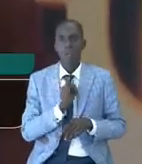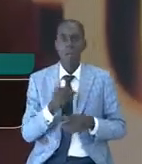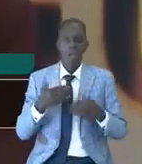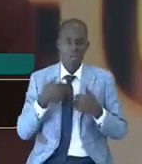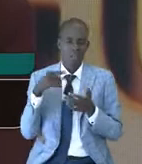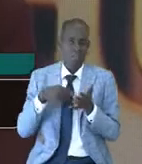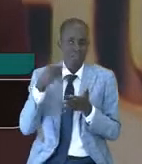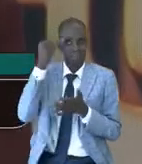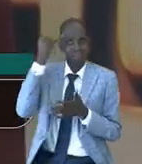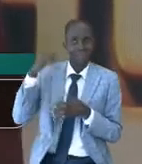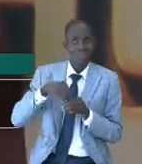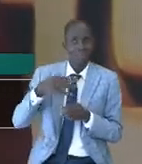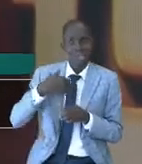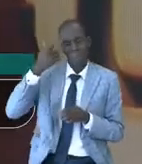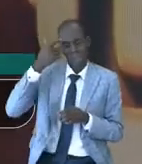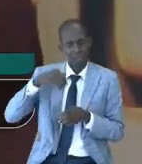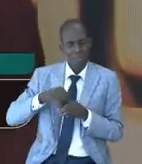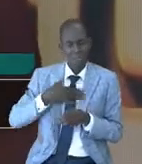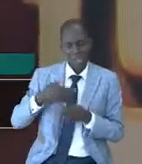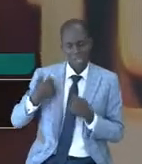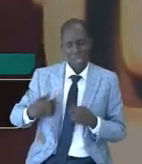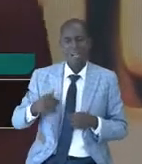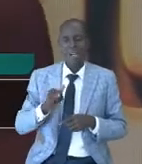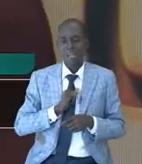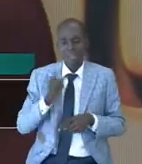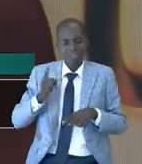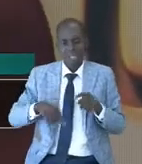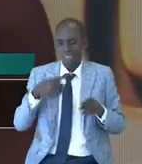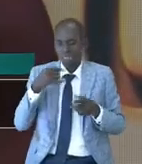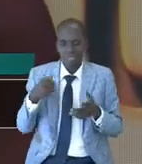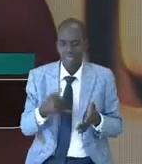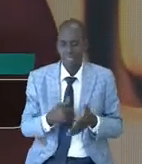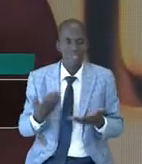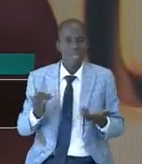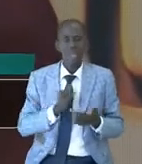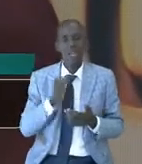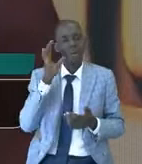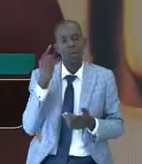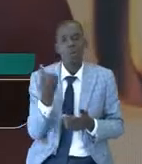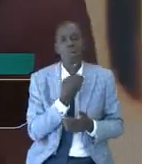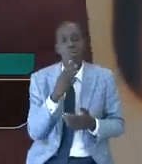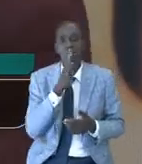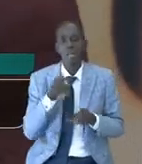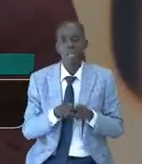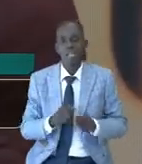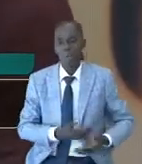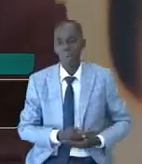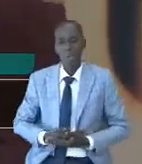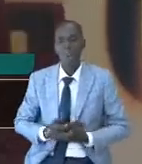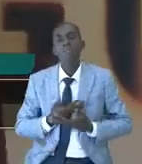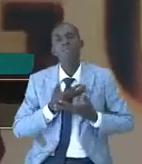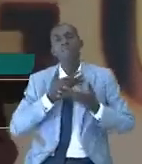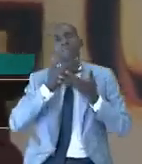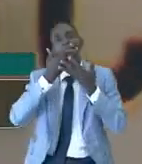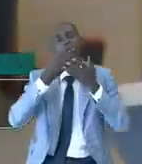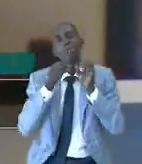in my heart. And all you could do, like a baby, is only to scream and to cry and to kick, so